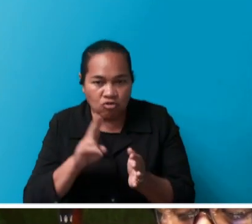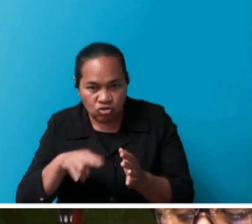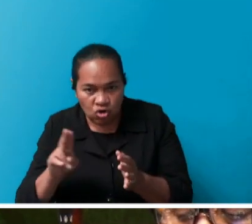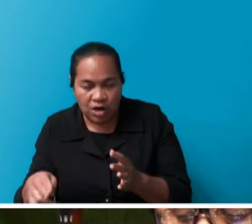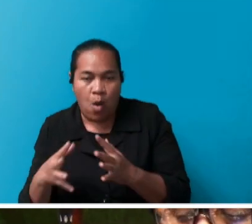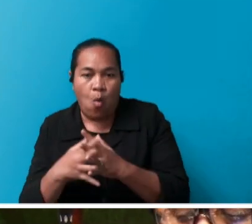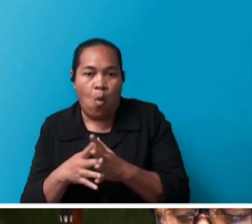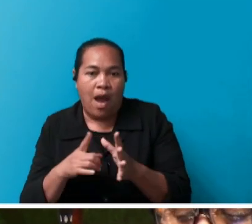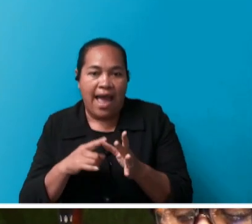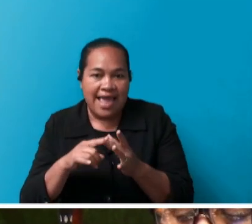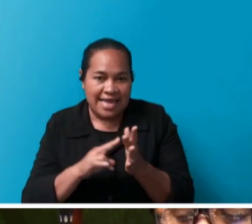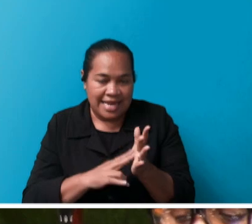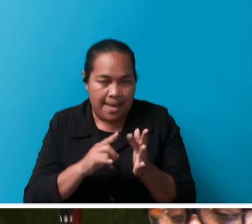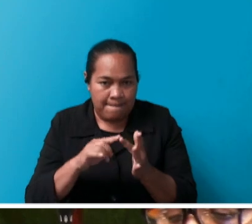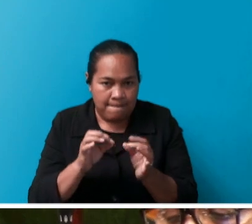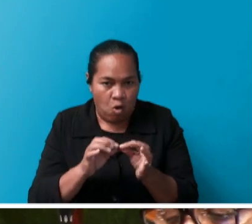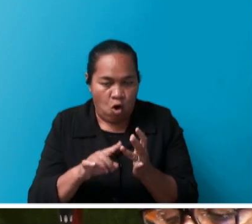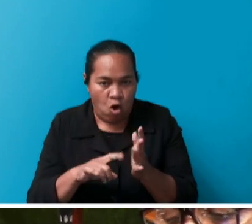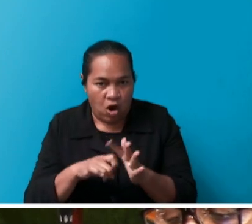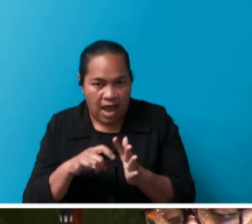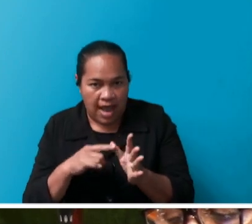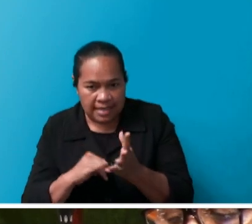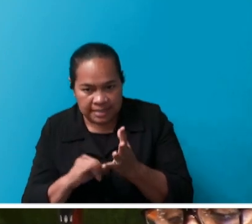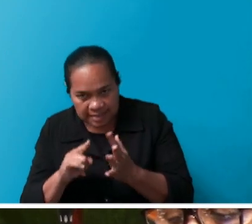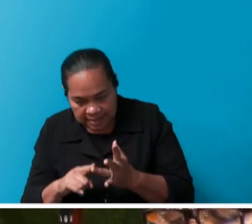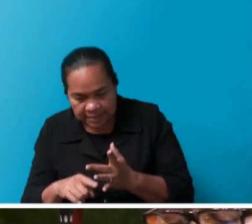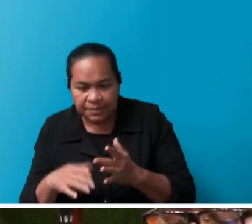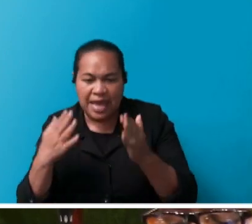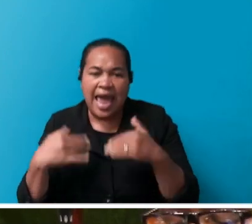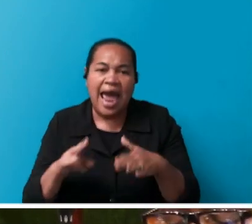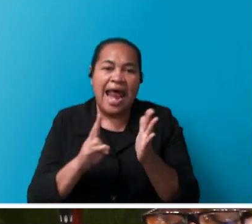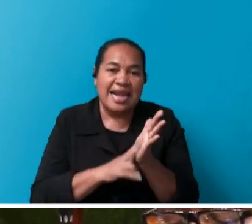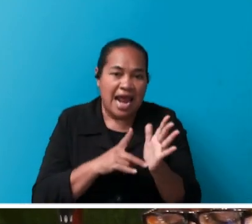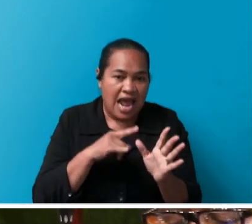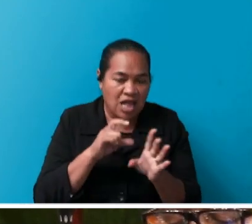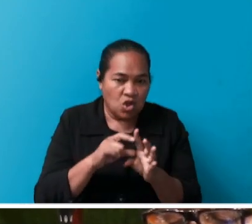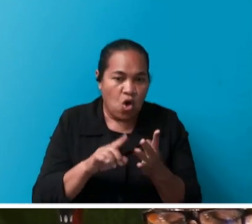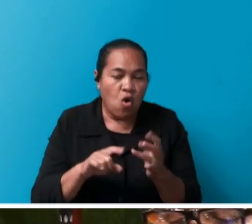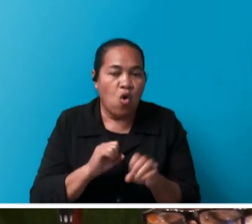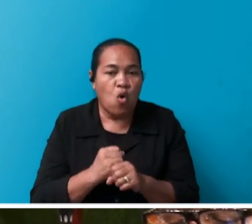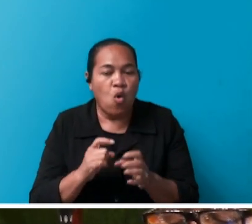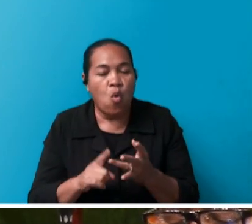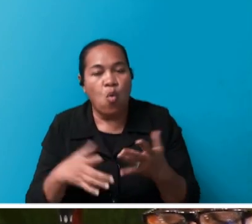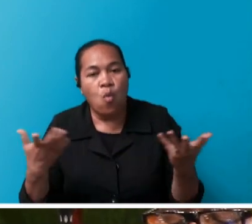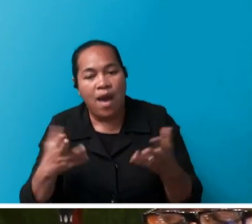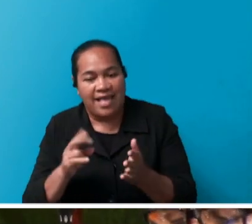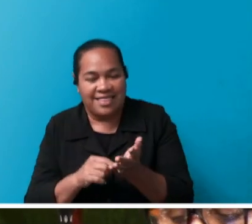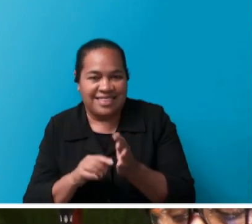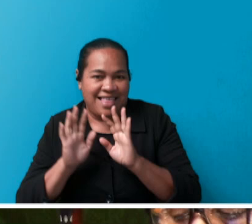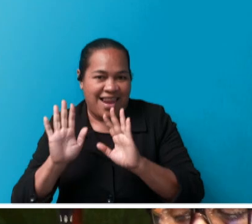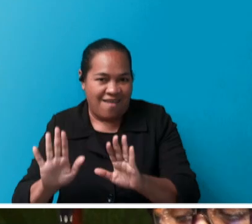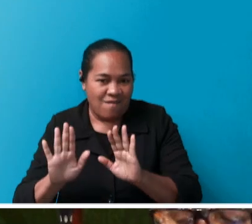Hospital, and the newly built Ndongo Nursing Station in Tailebu. MFED also